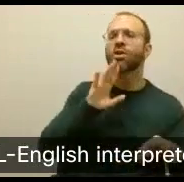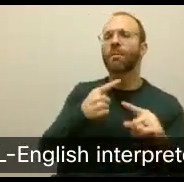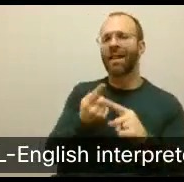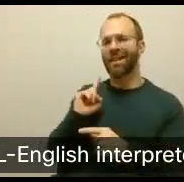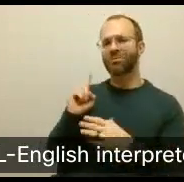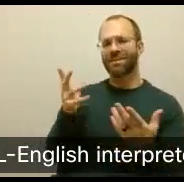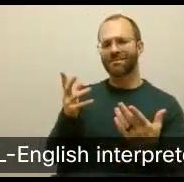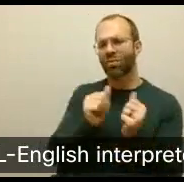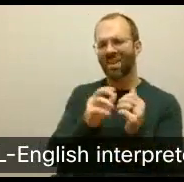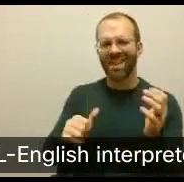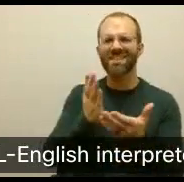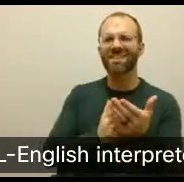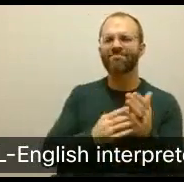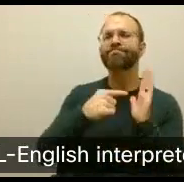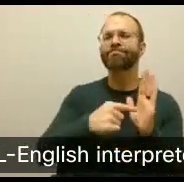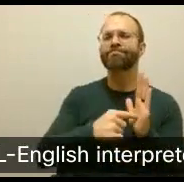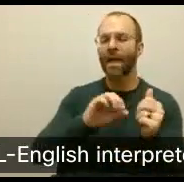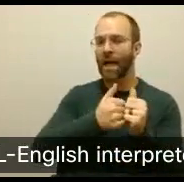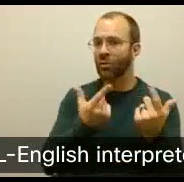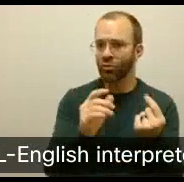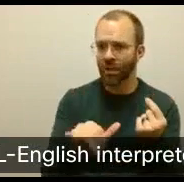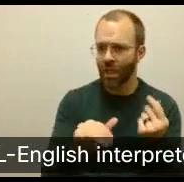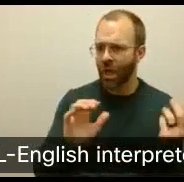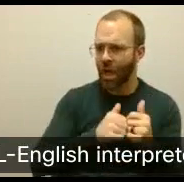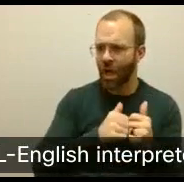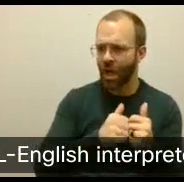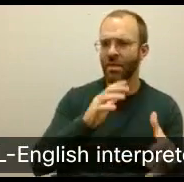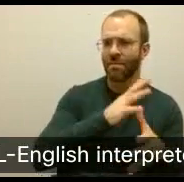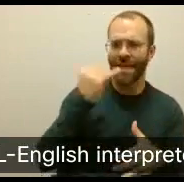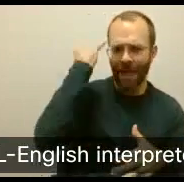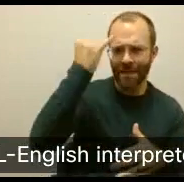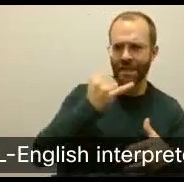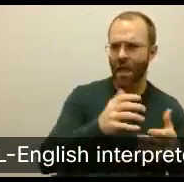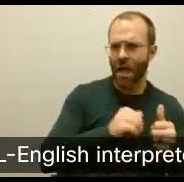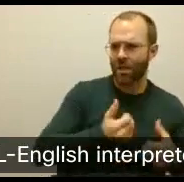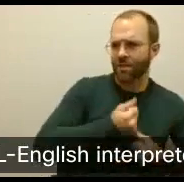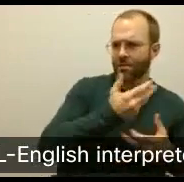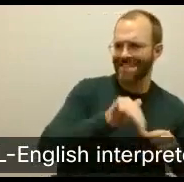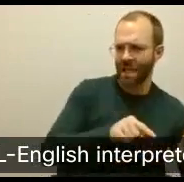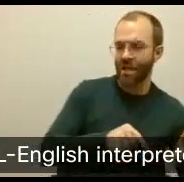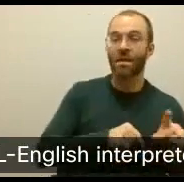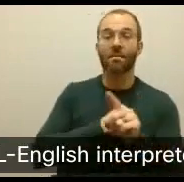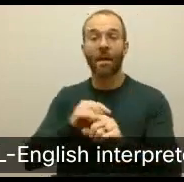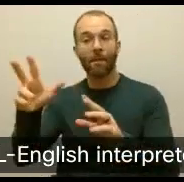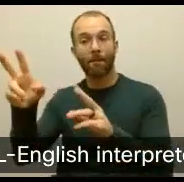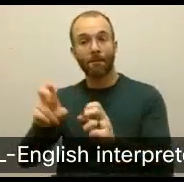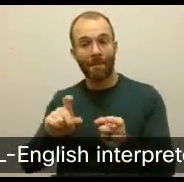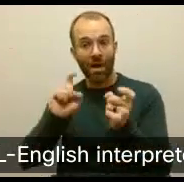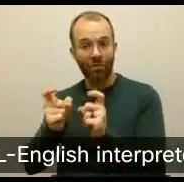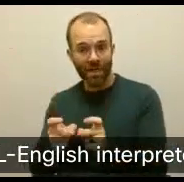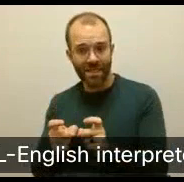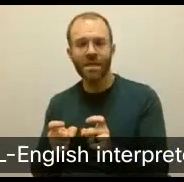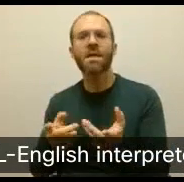some illustrations of how that can be done. Paraphrasing, on the other hand, allows the writer to choose the information